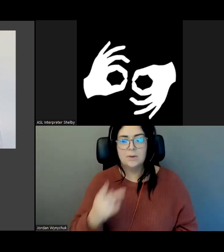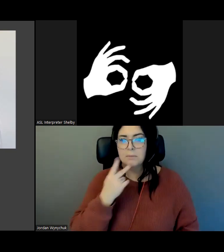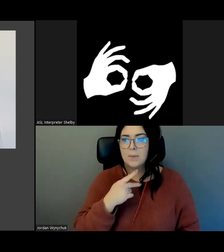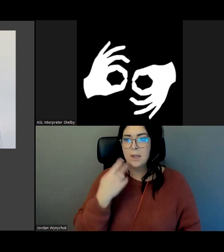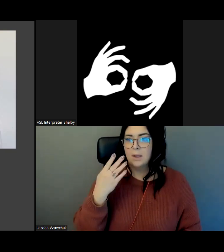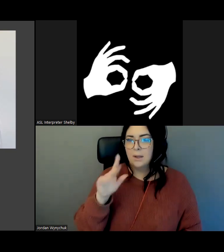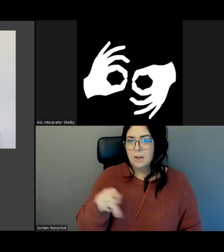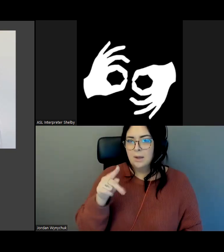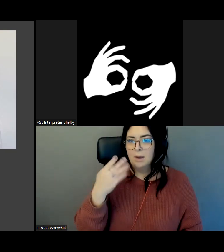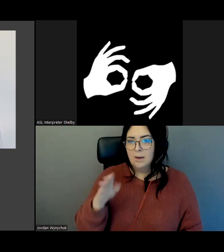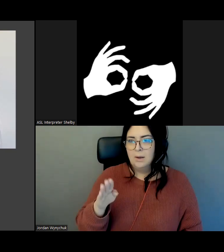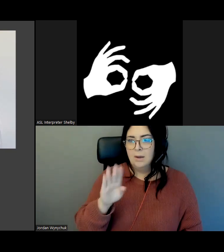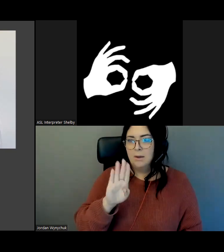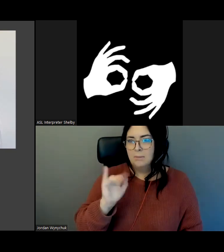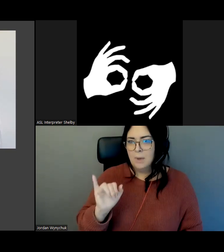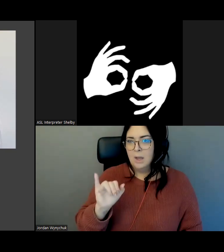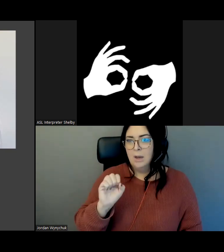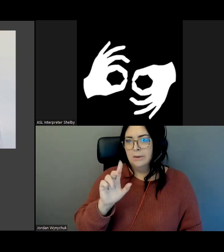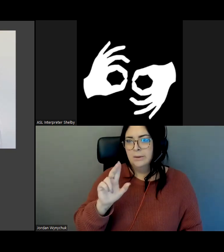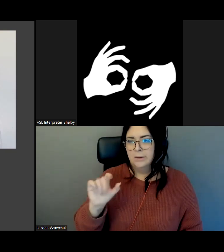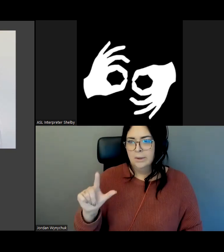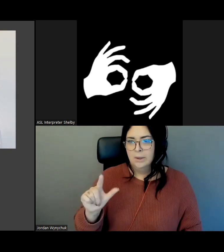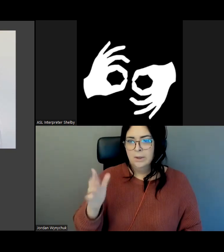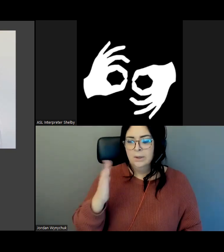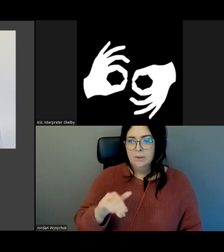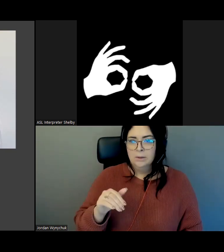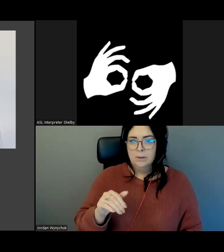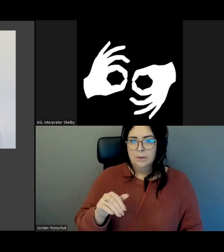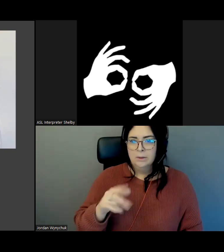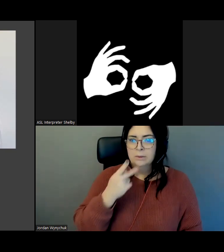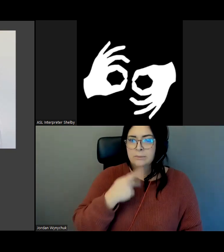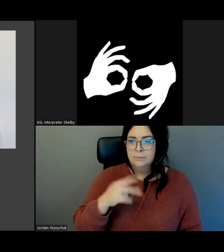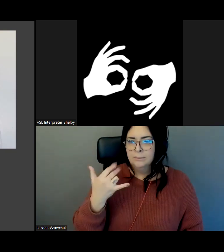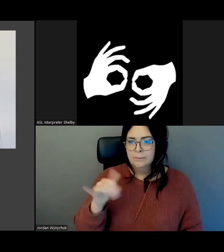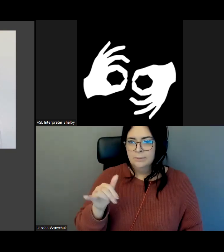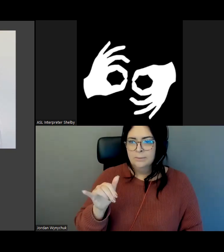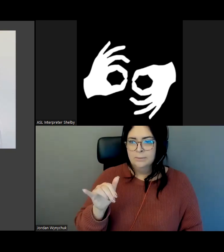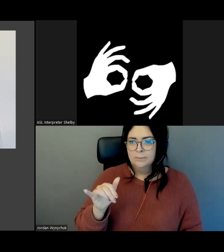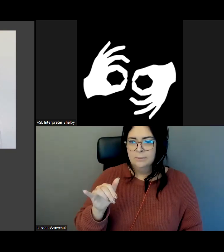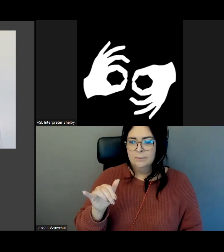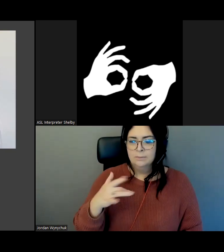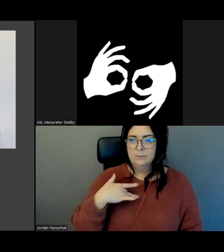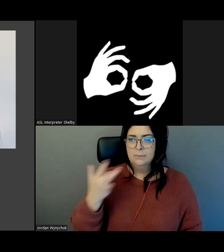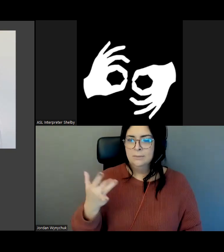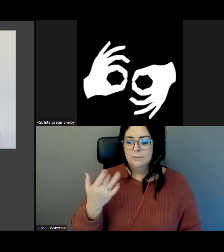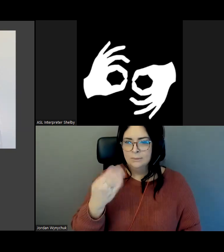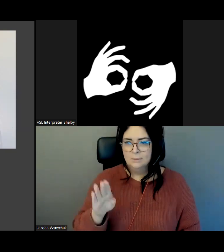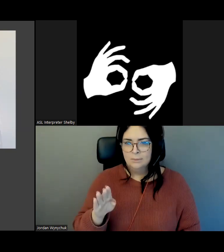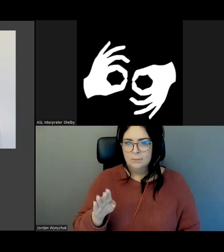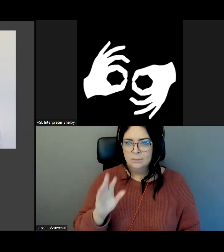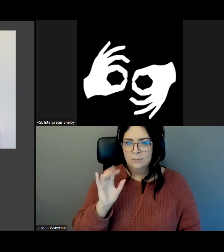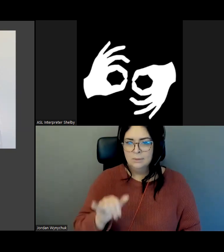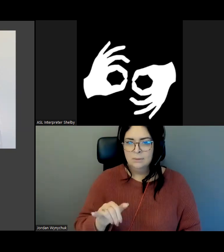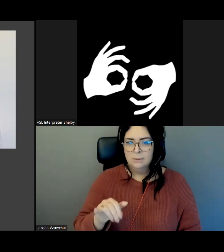and blue. That's the bisexual flag. The one that's pink, yellow, and a lighter blue, that one